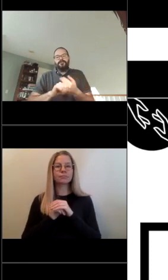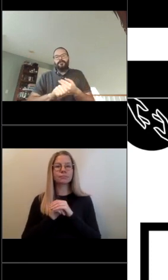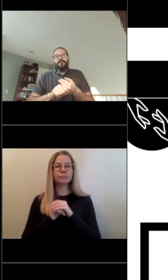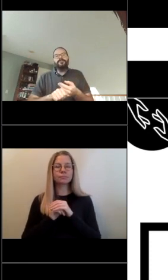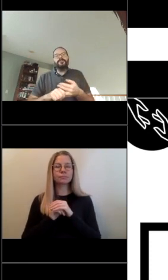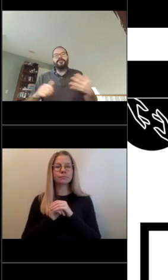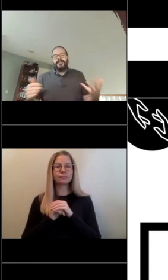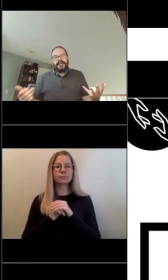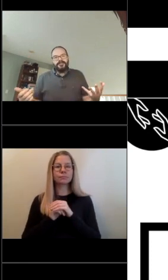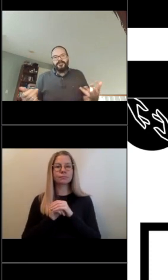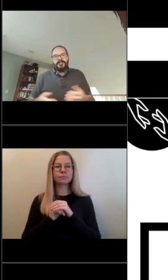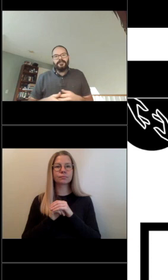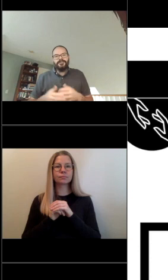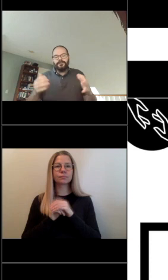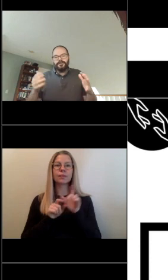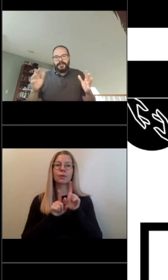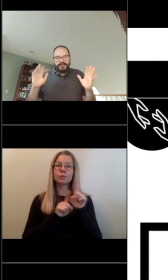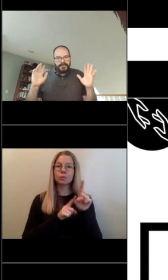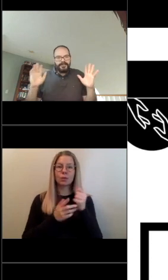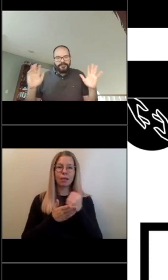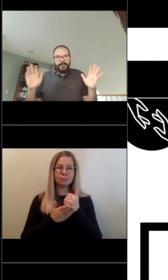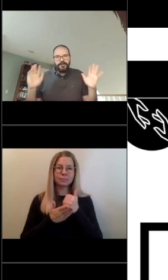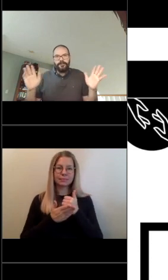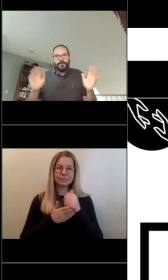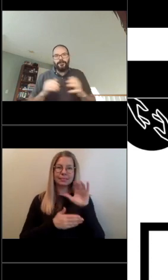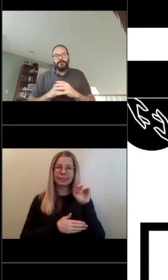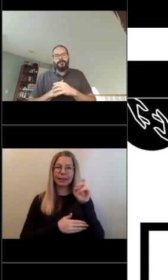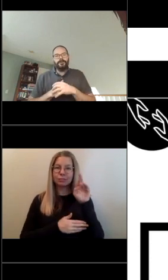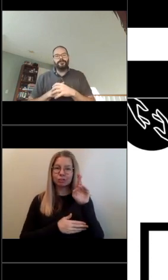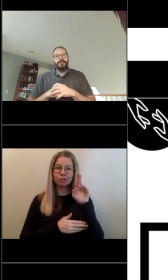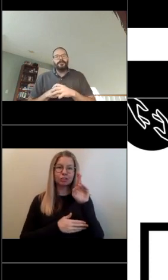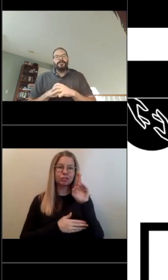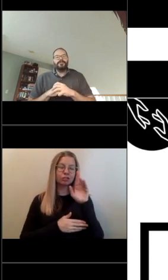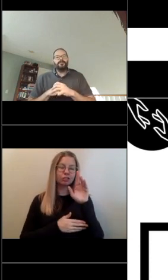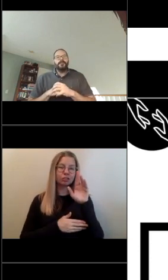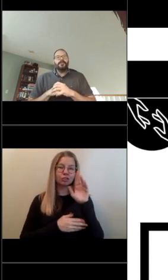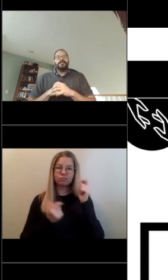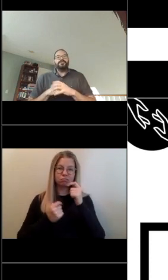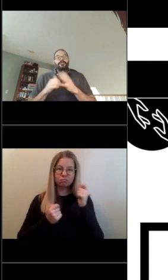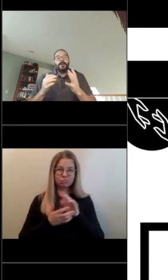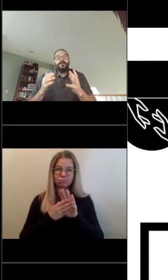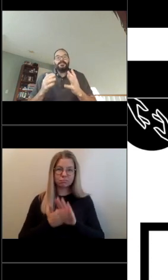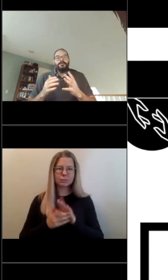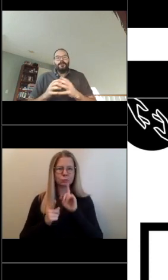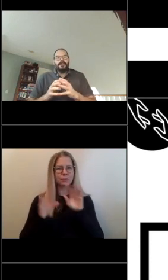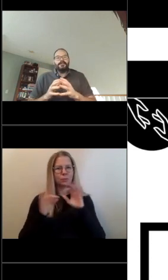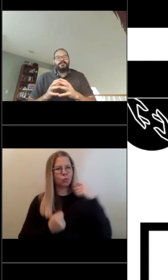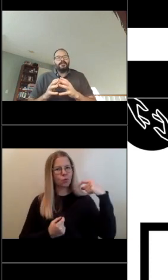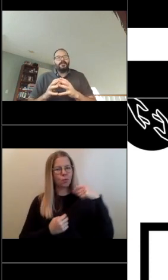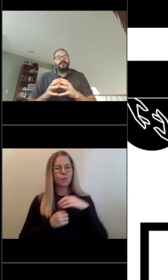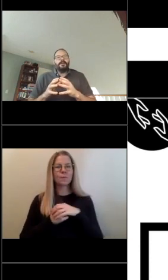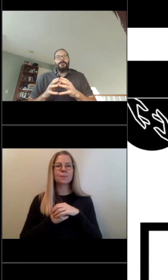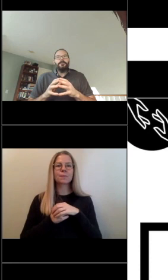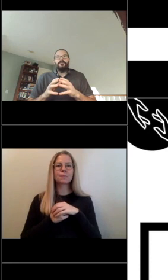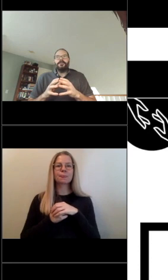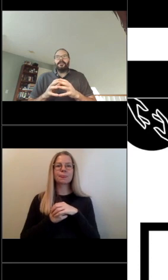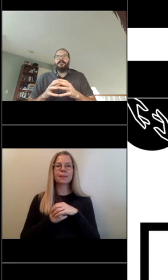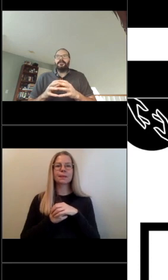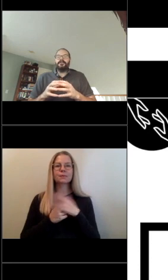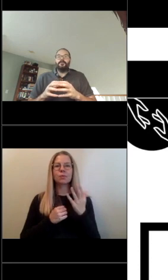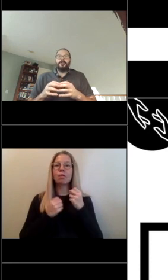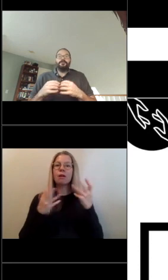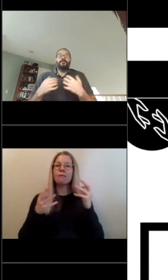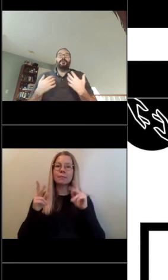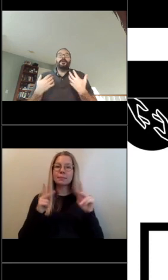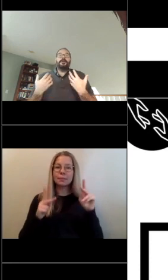identification and removal of cancer cells. So it's a very important hormone. So should not be a surprise that a lot of people would